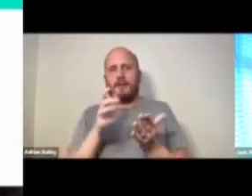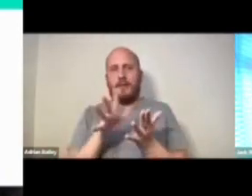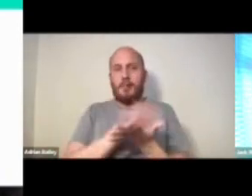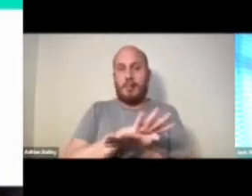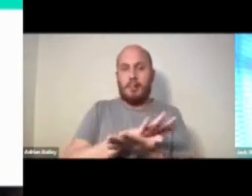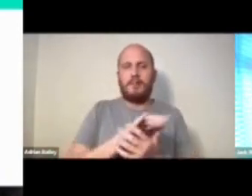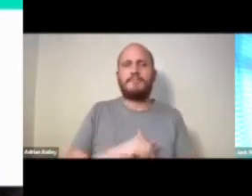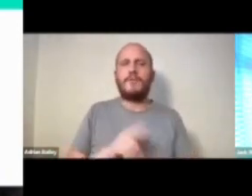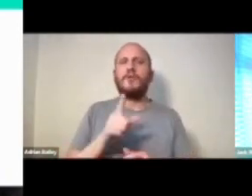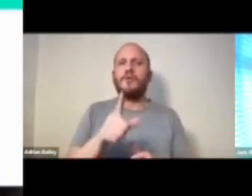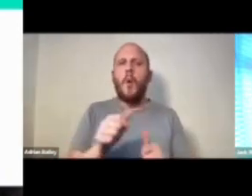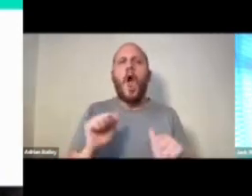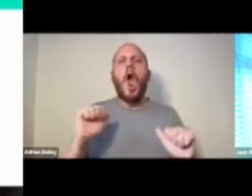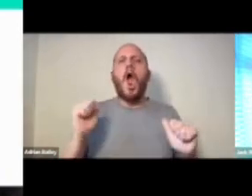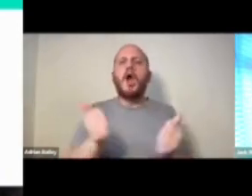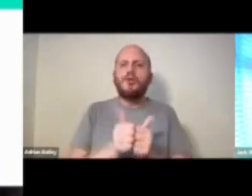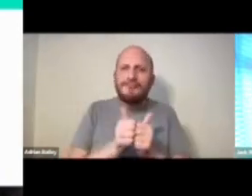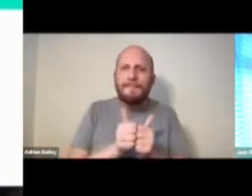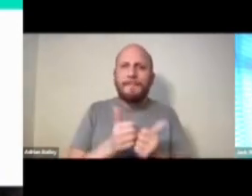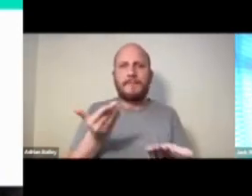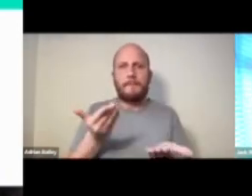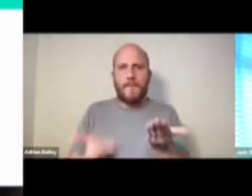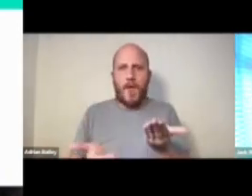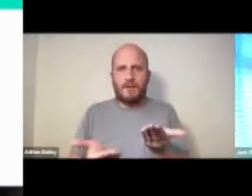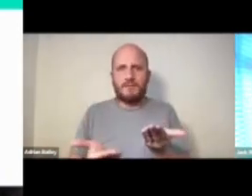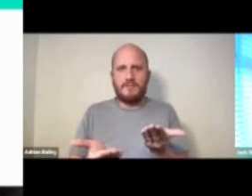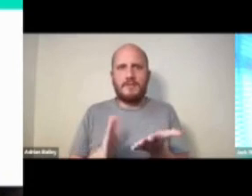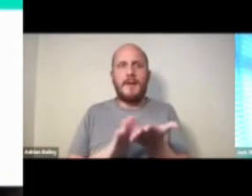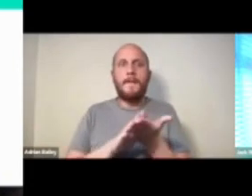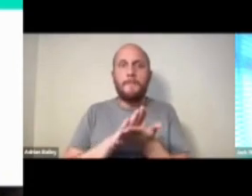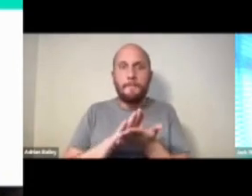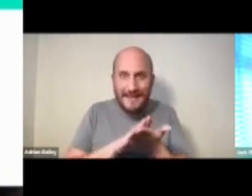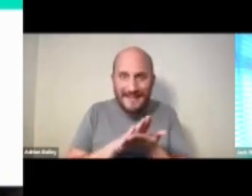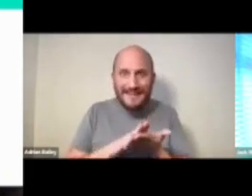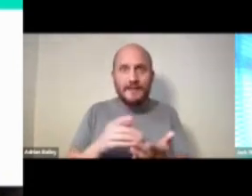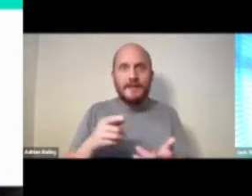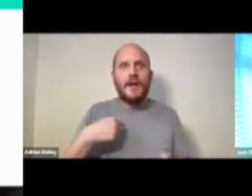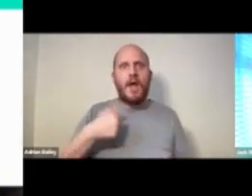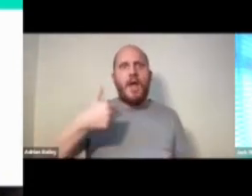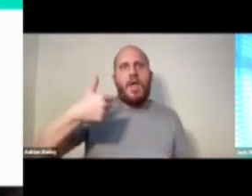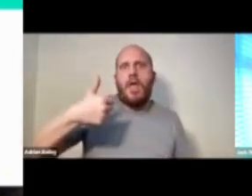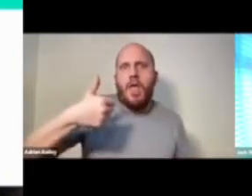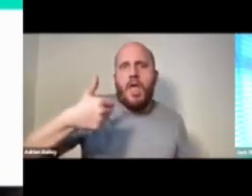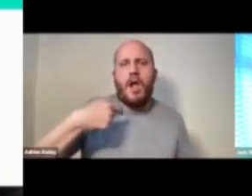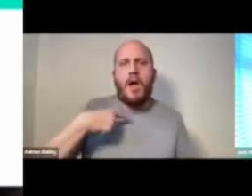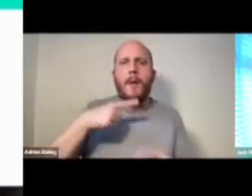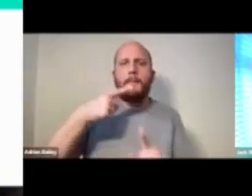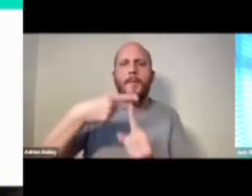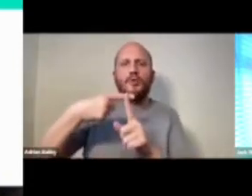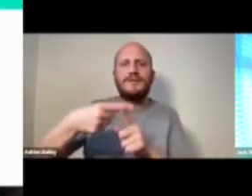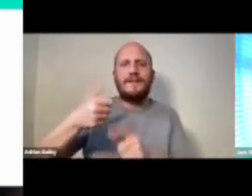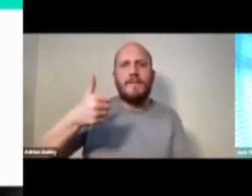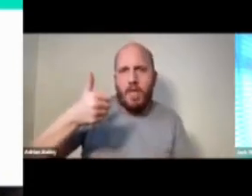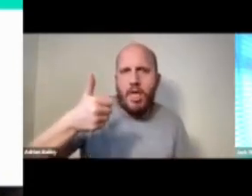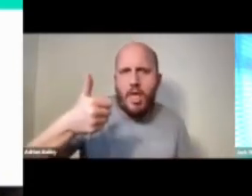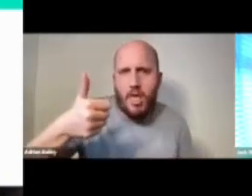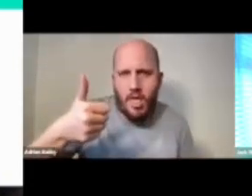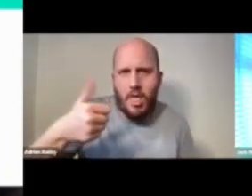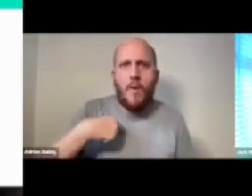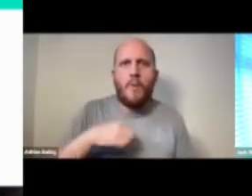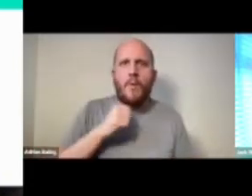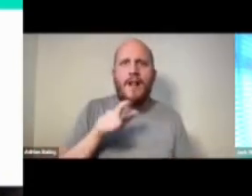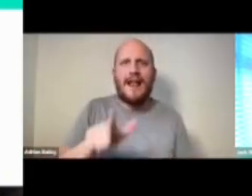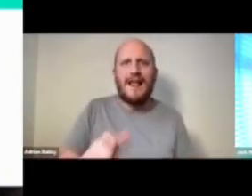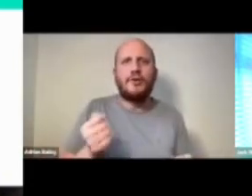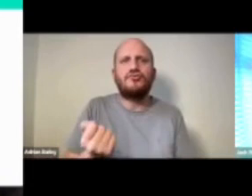Agreement or acquiescence bias means people are more likely to select a positive answer and strongly agree,